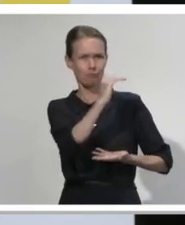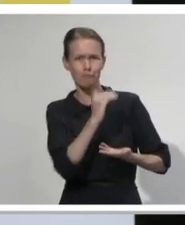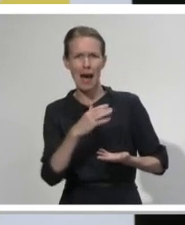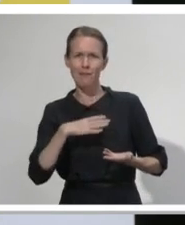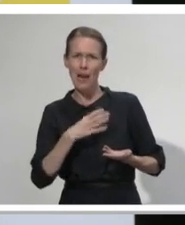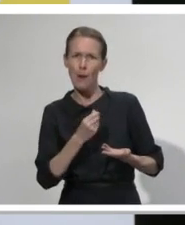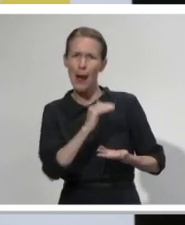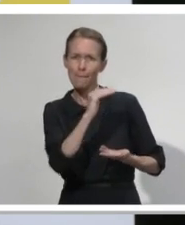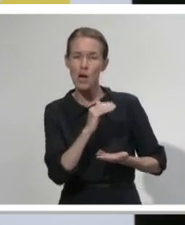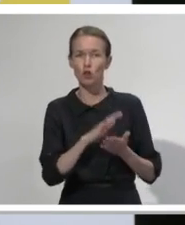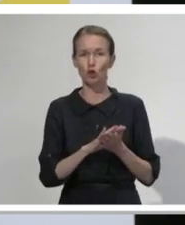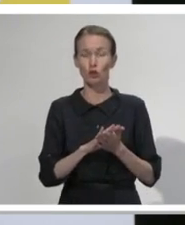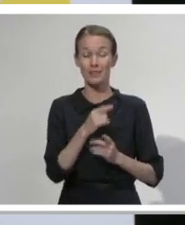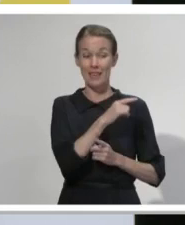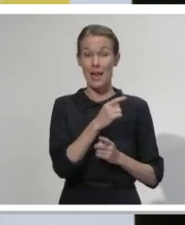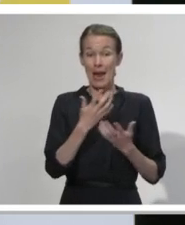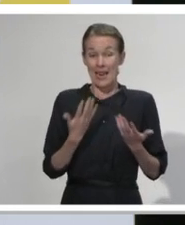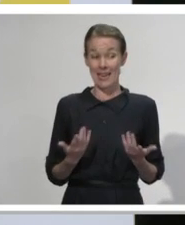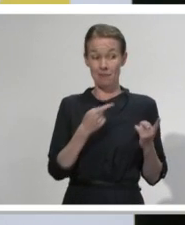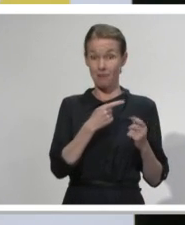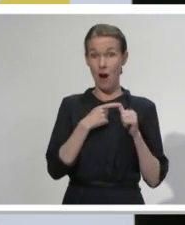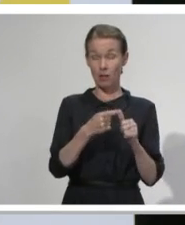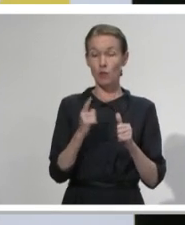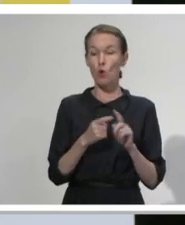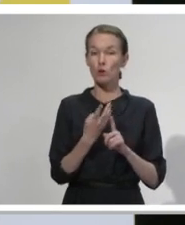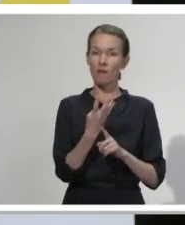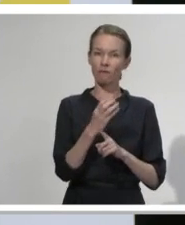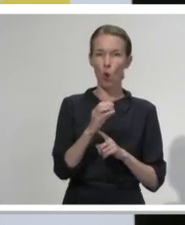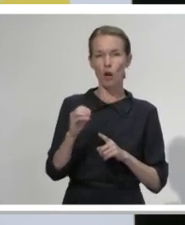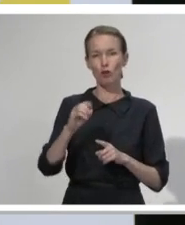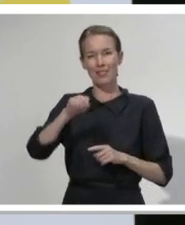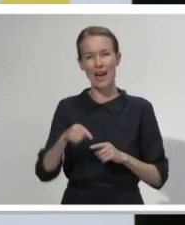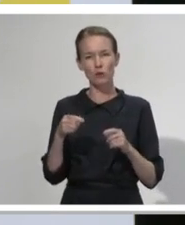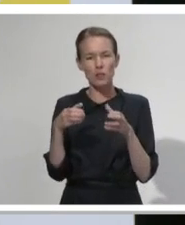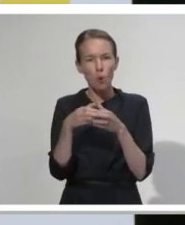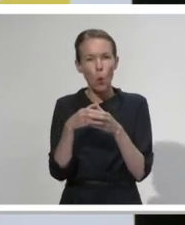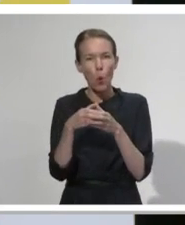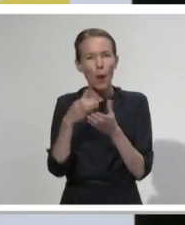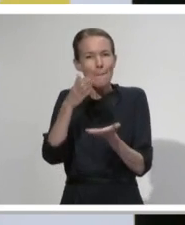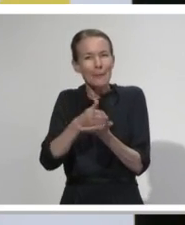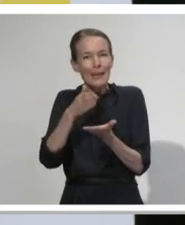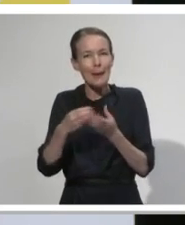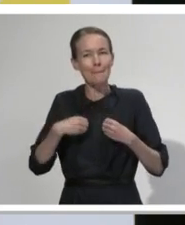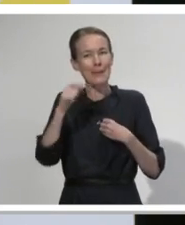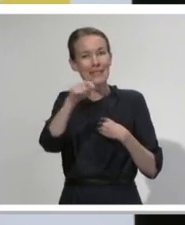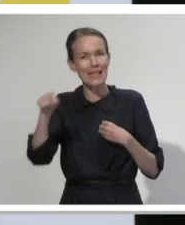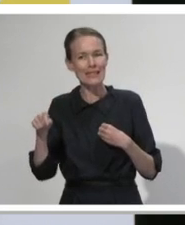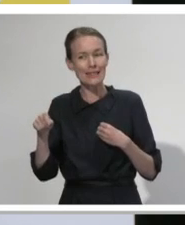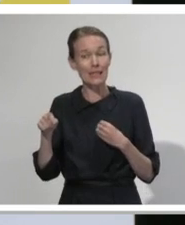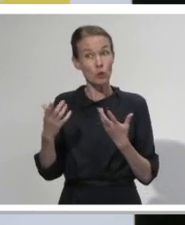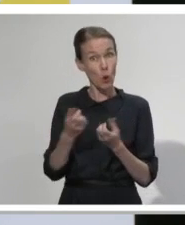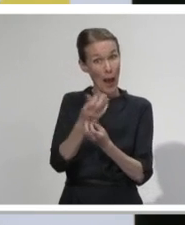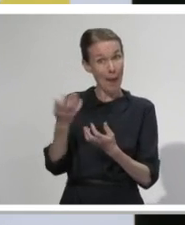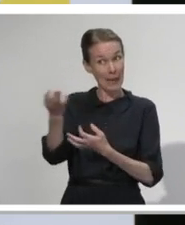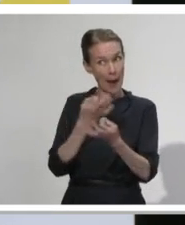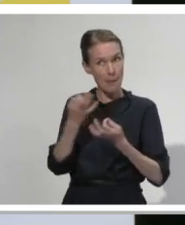around 400,000 small and medium enterprises in New Zealand, and many of them have taken up the wage subsidy scheme.